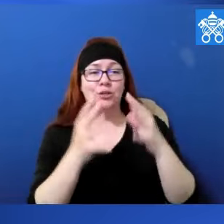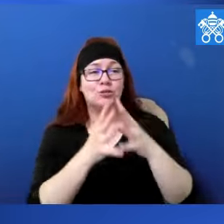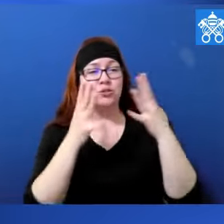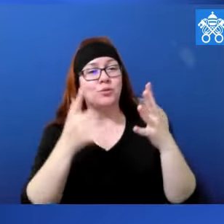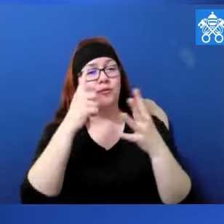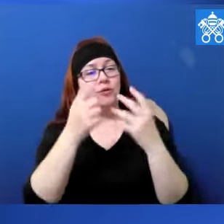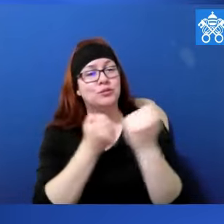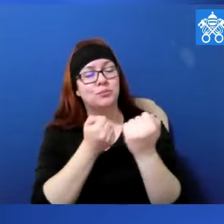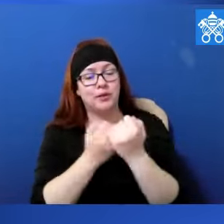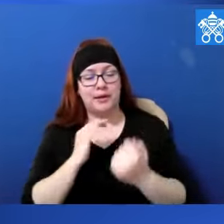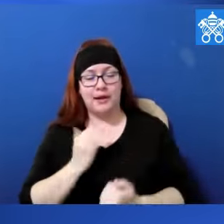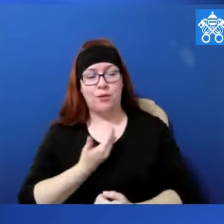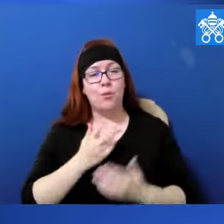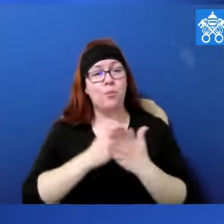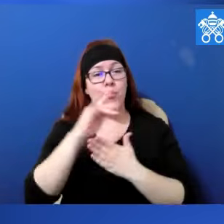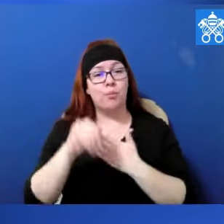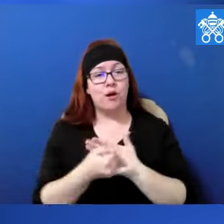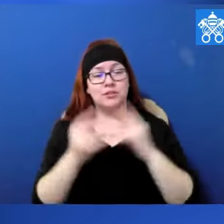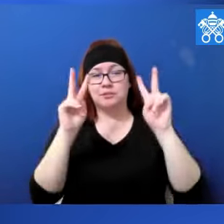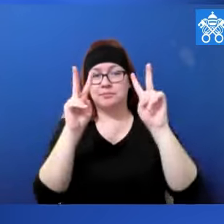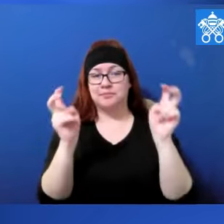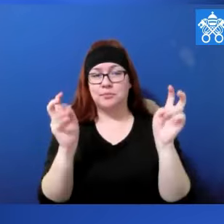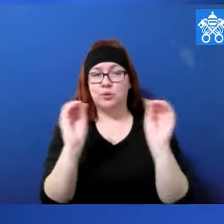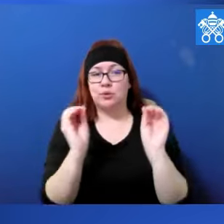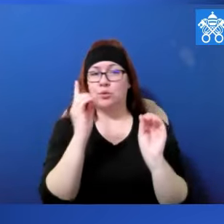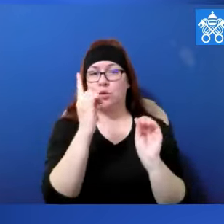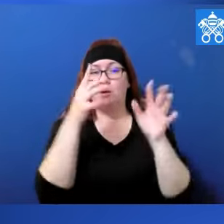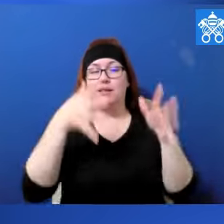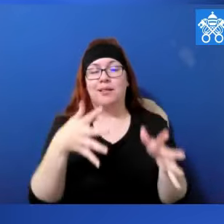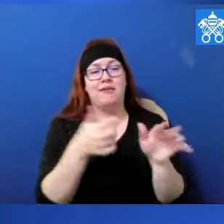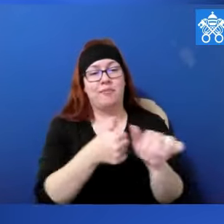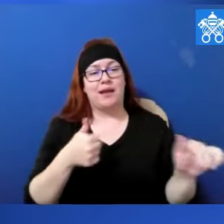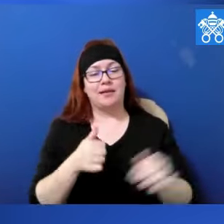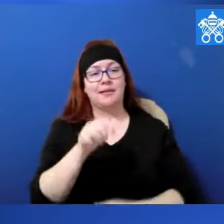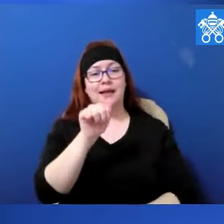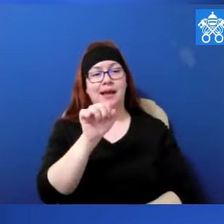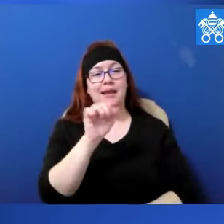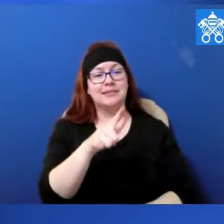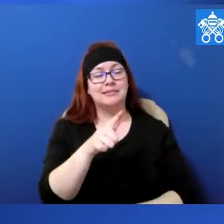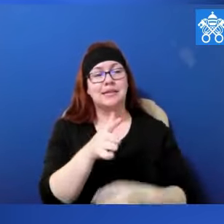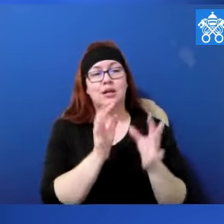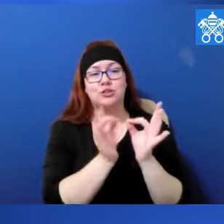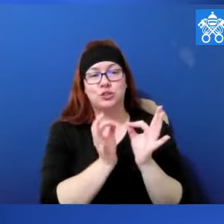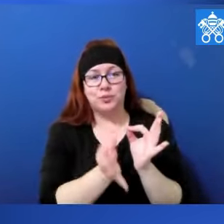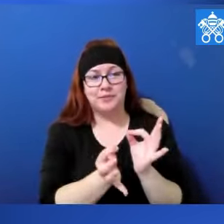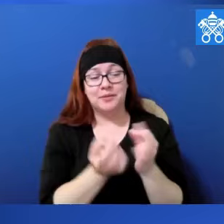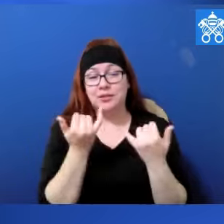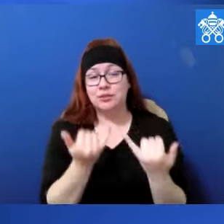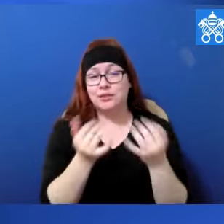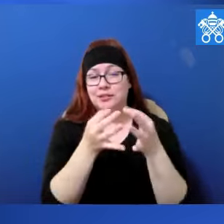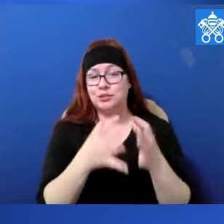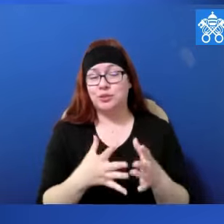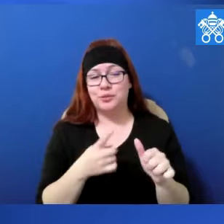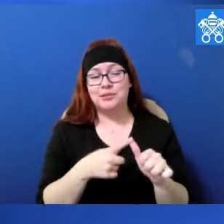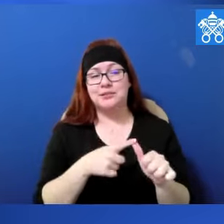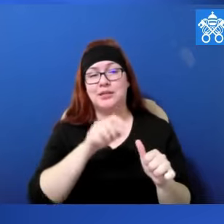Radio India, Radio Maria Papua New Guinea, Radio Maria England, Catholic Faith Network in America,